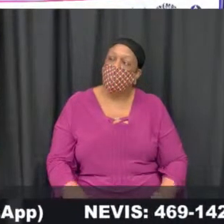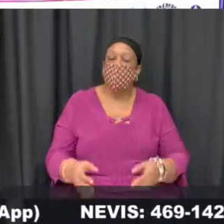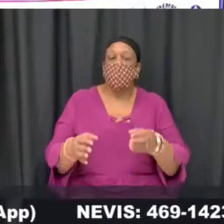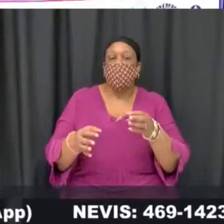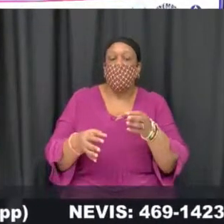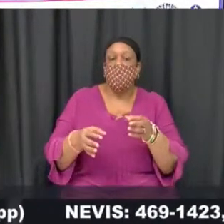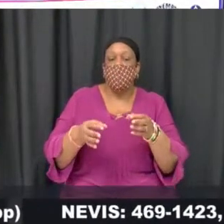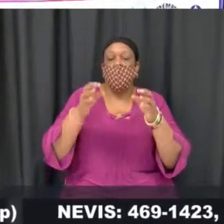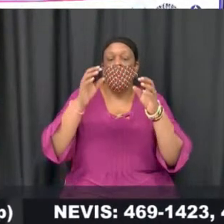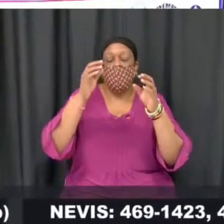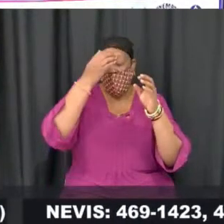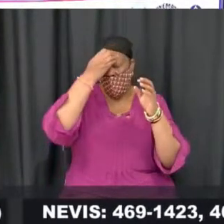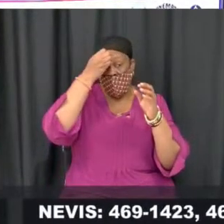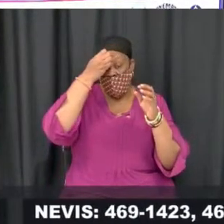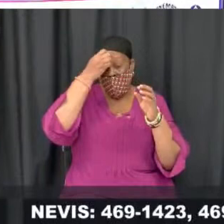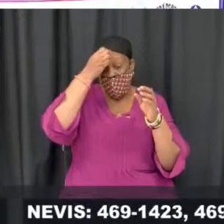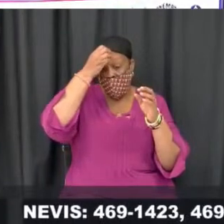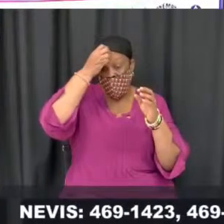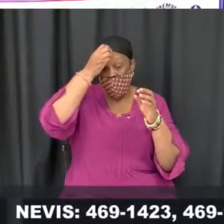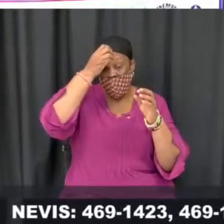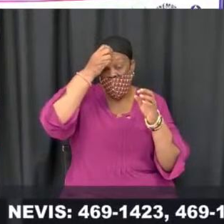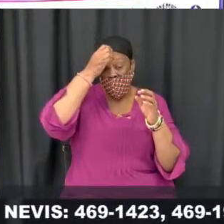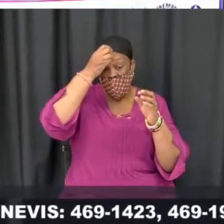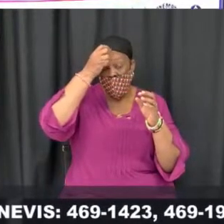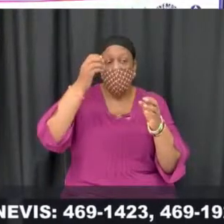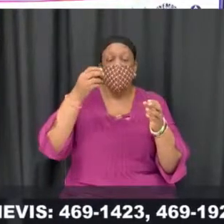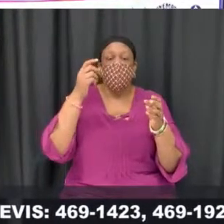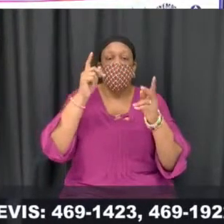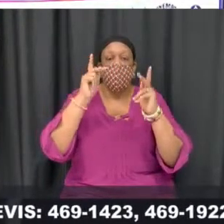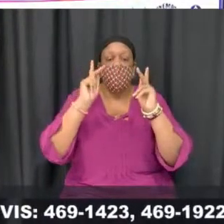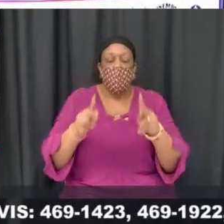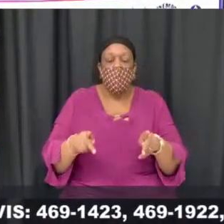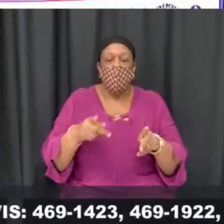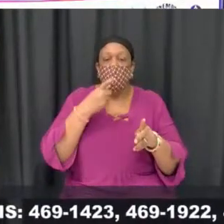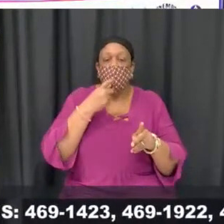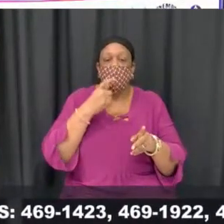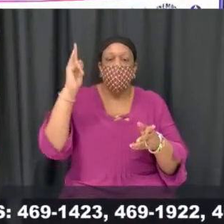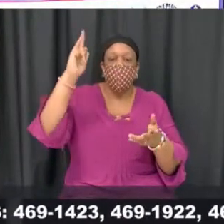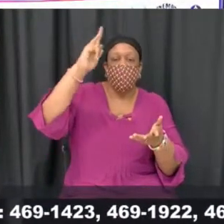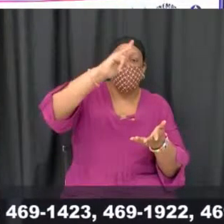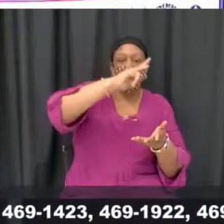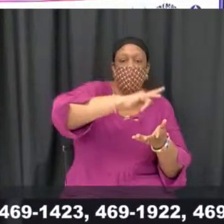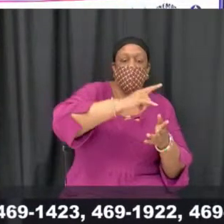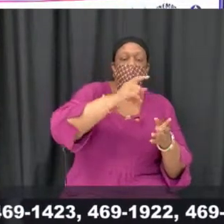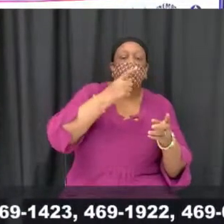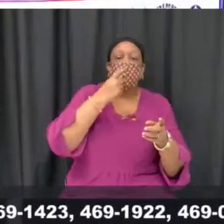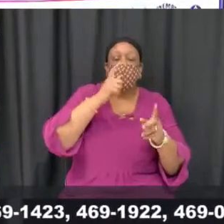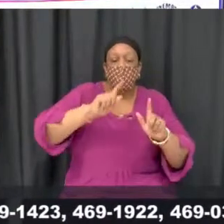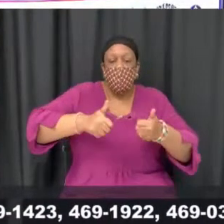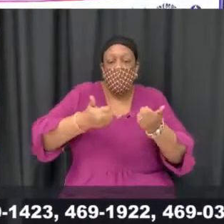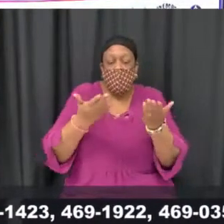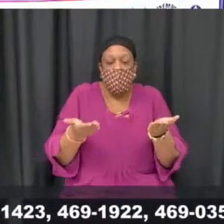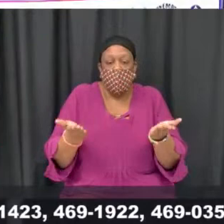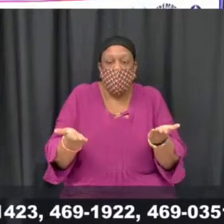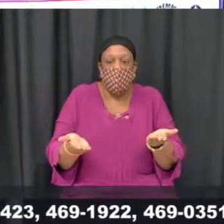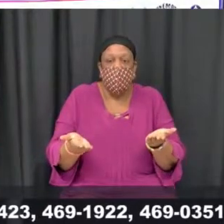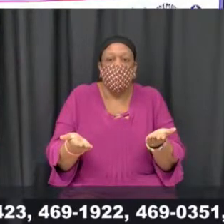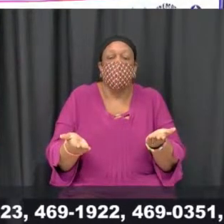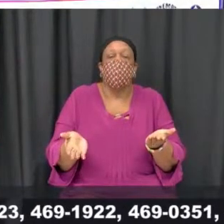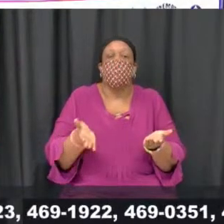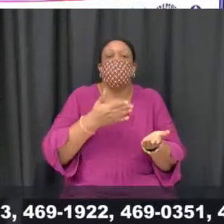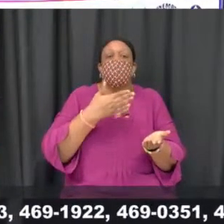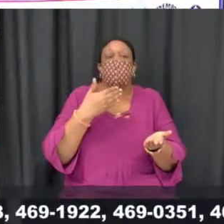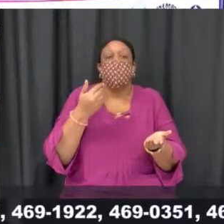such individuals simply provide proof of vaccination and negative